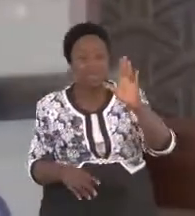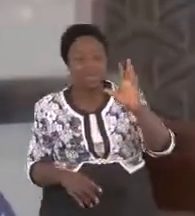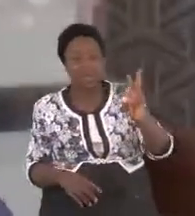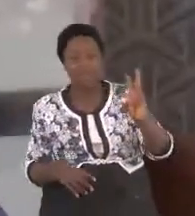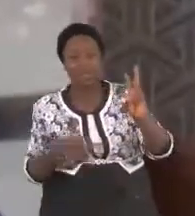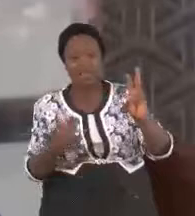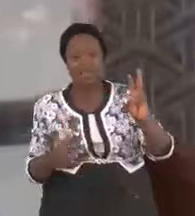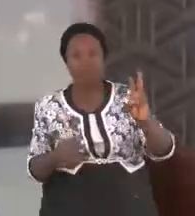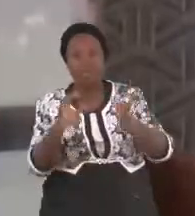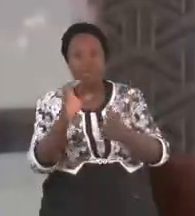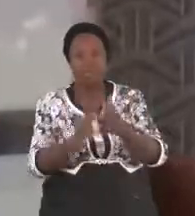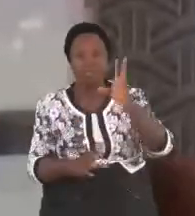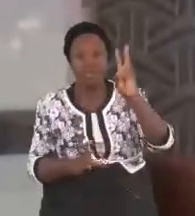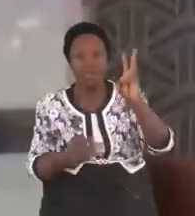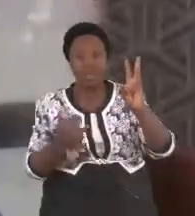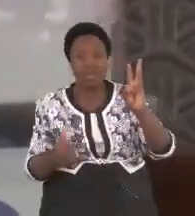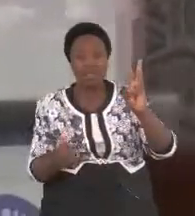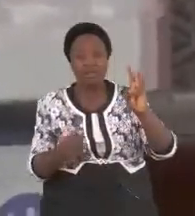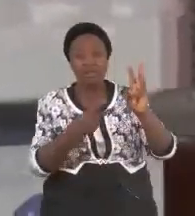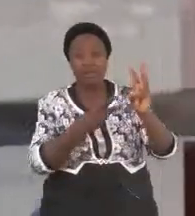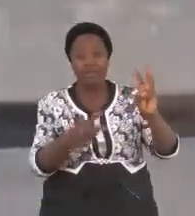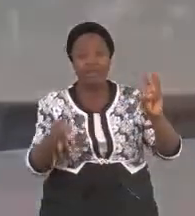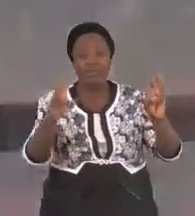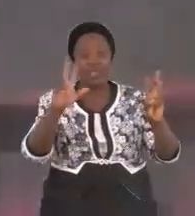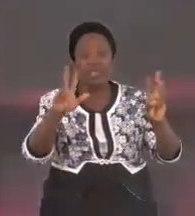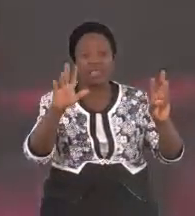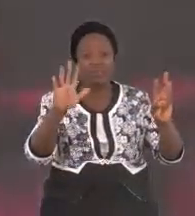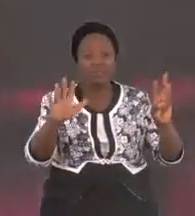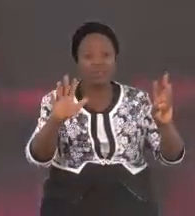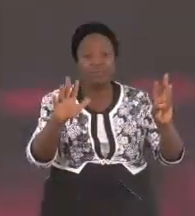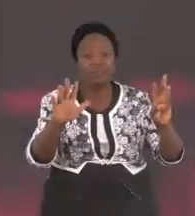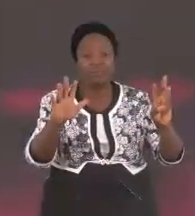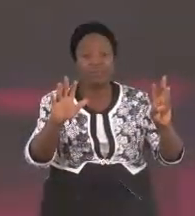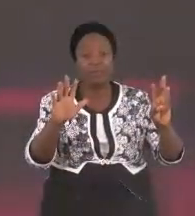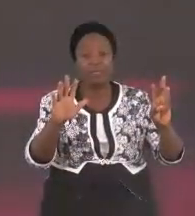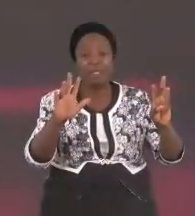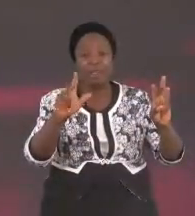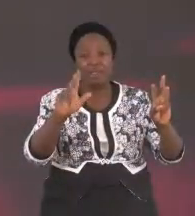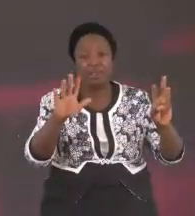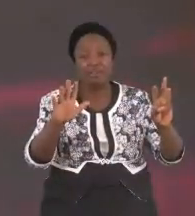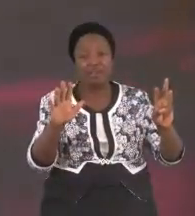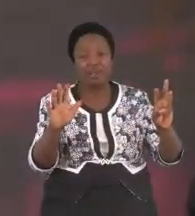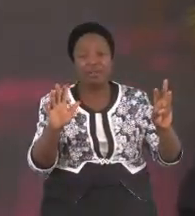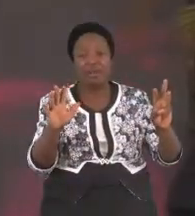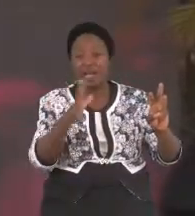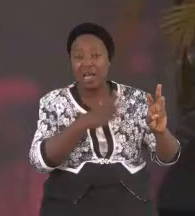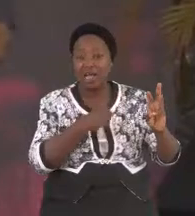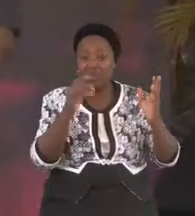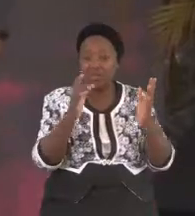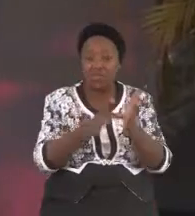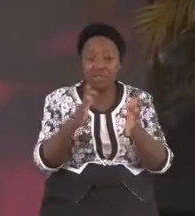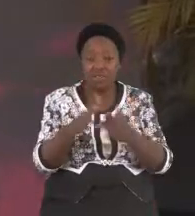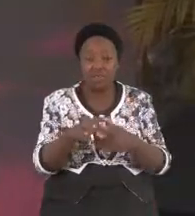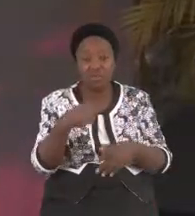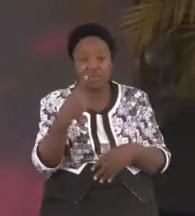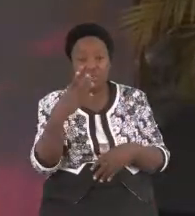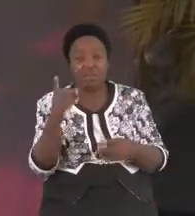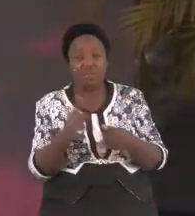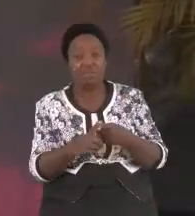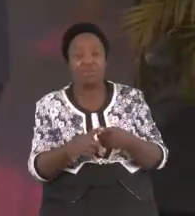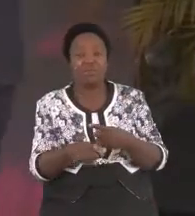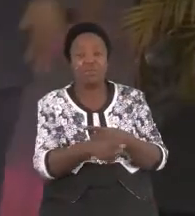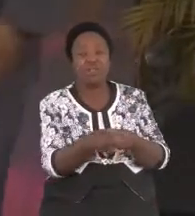6, I'm reading from verse 35. In chapter 6, verse 35, and Jesus said unto them,